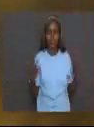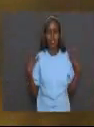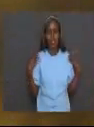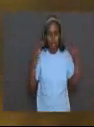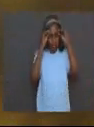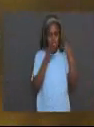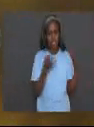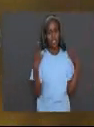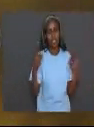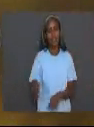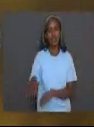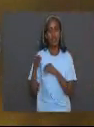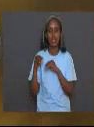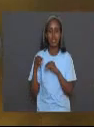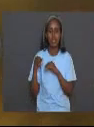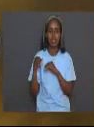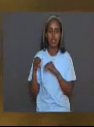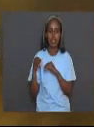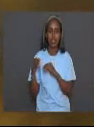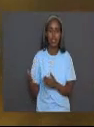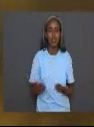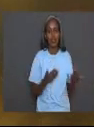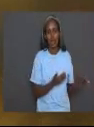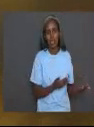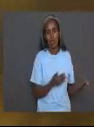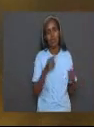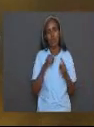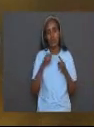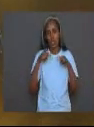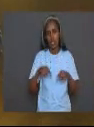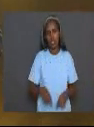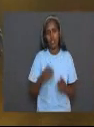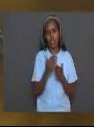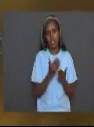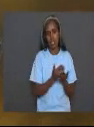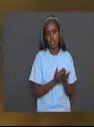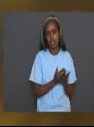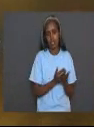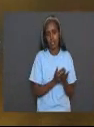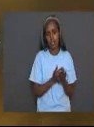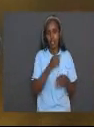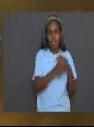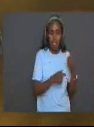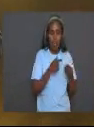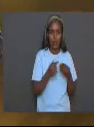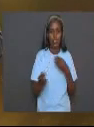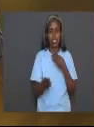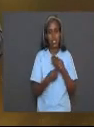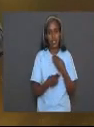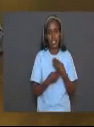Hello, teacher. Hello, students. Welcome to today's lesson about